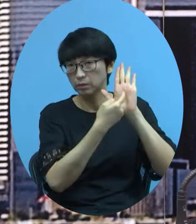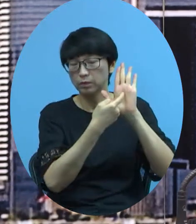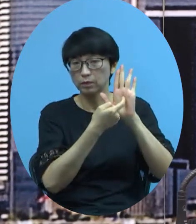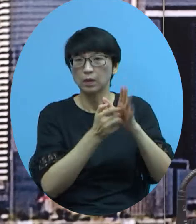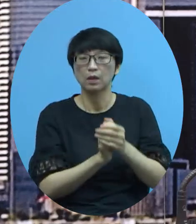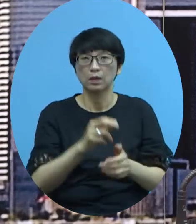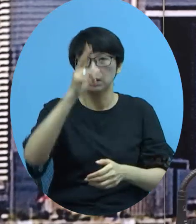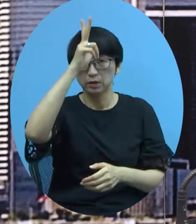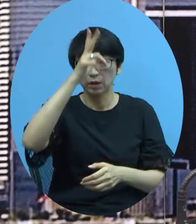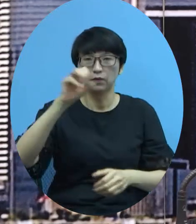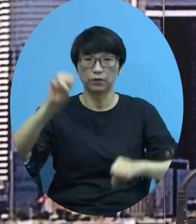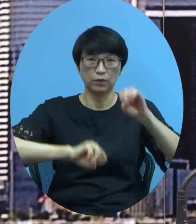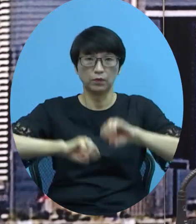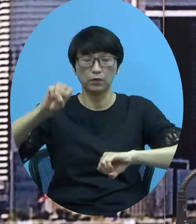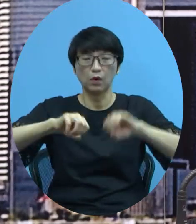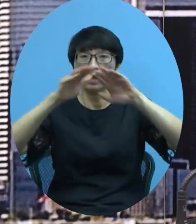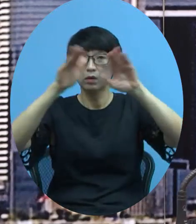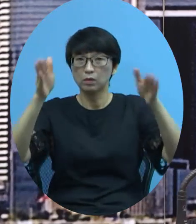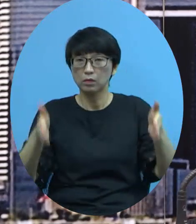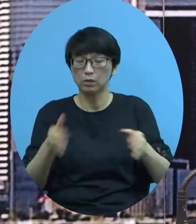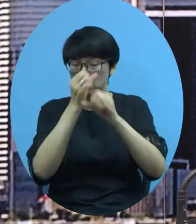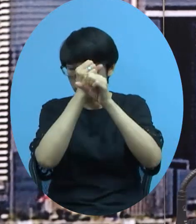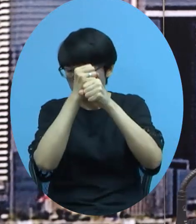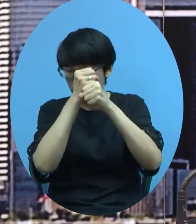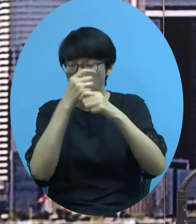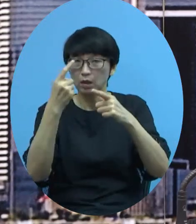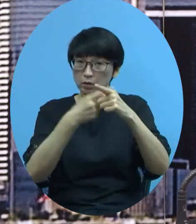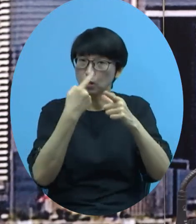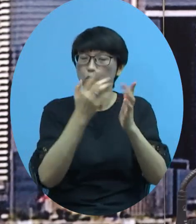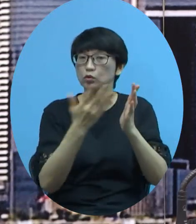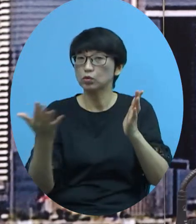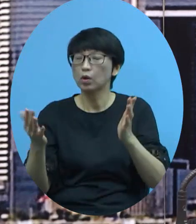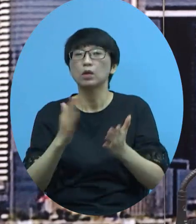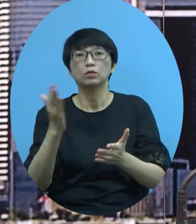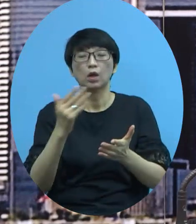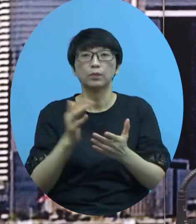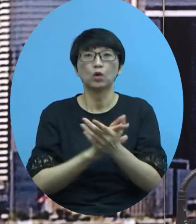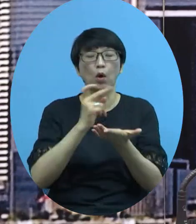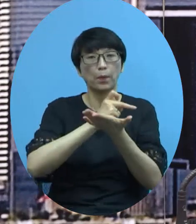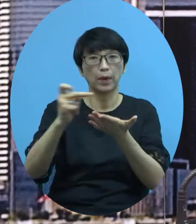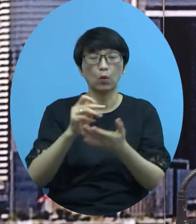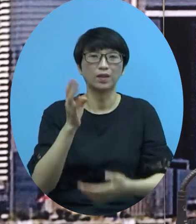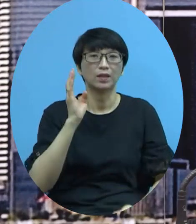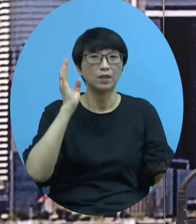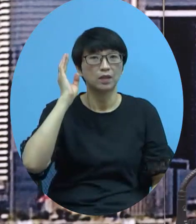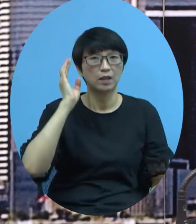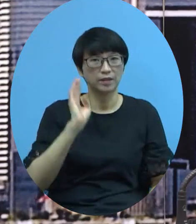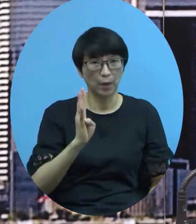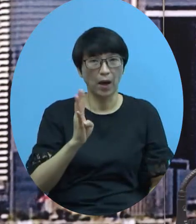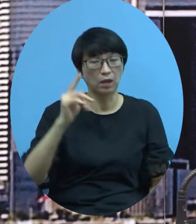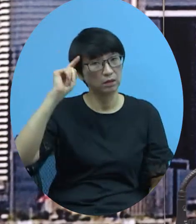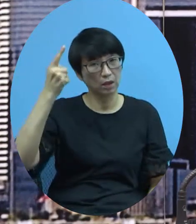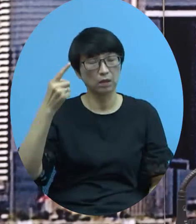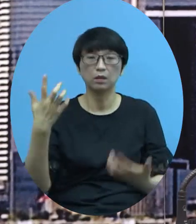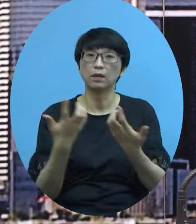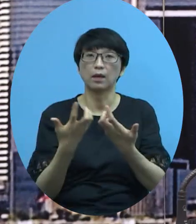daily number I can recall is about 400 per day. But of course, the figures fluctuate from day